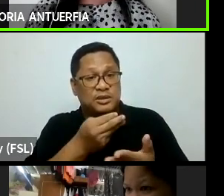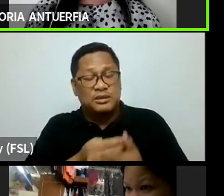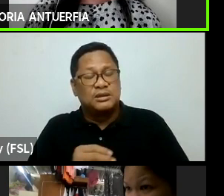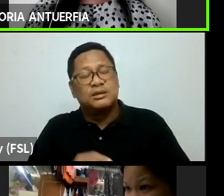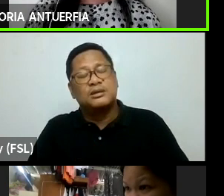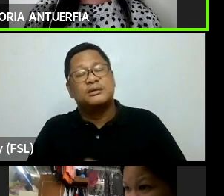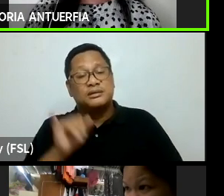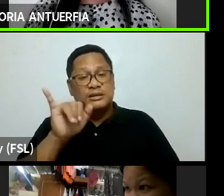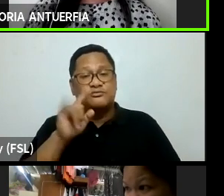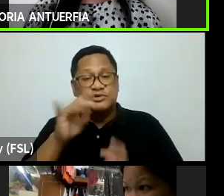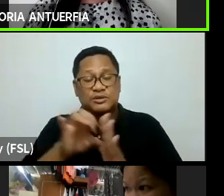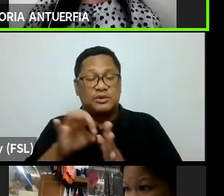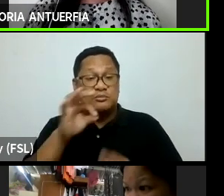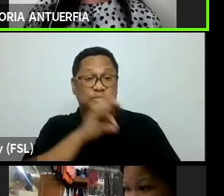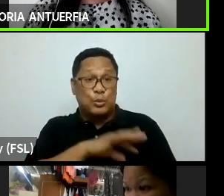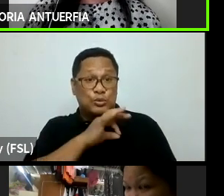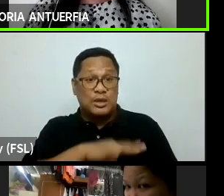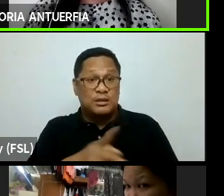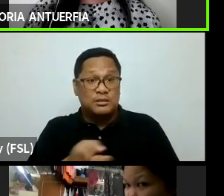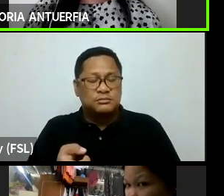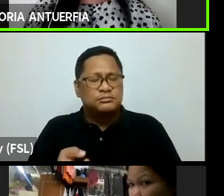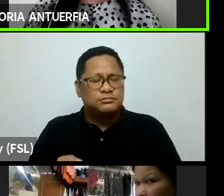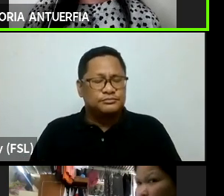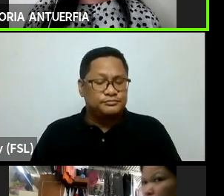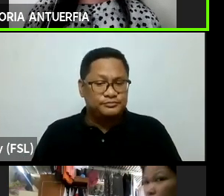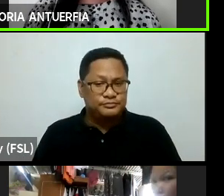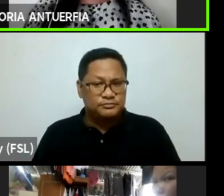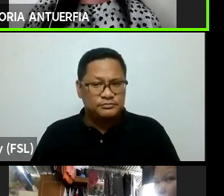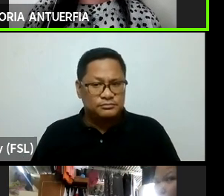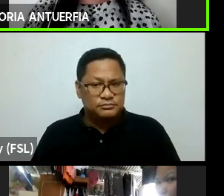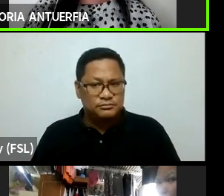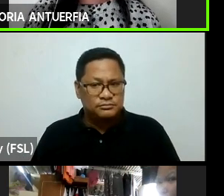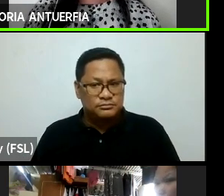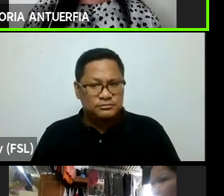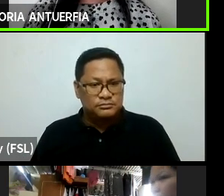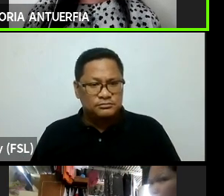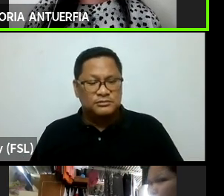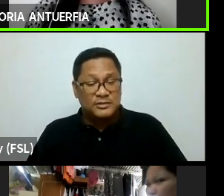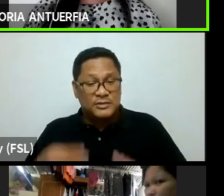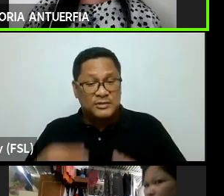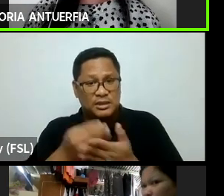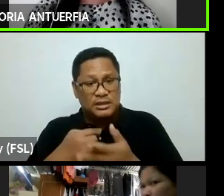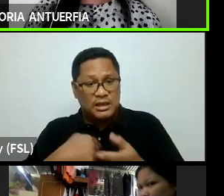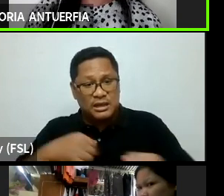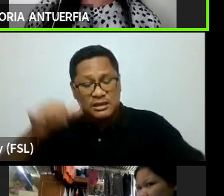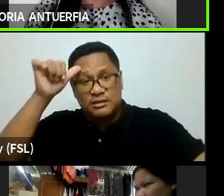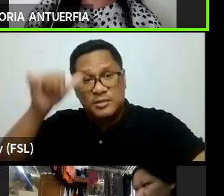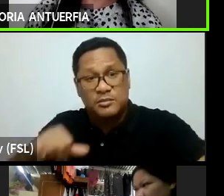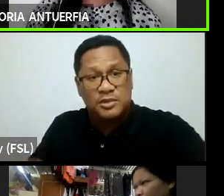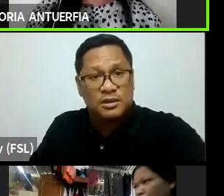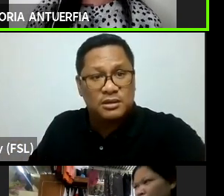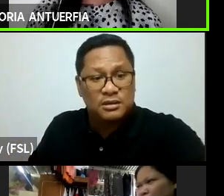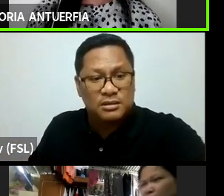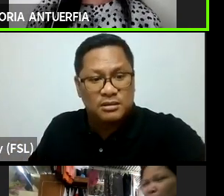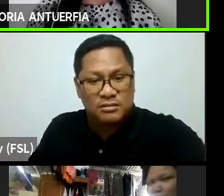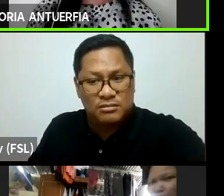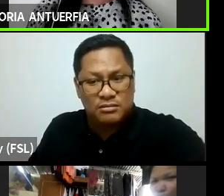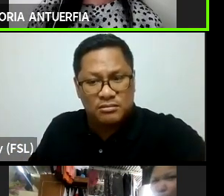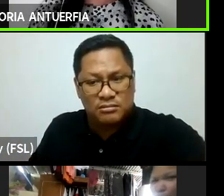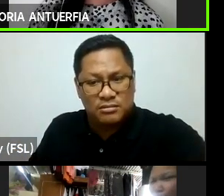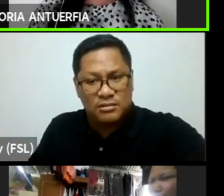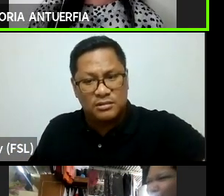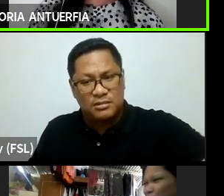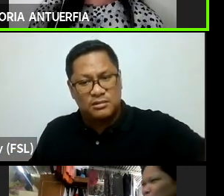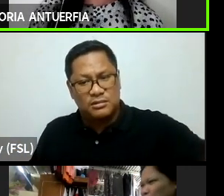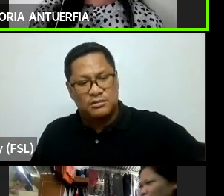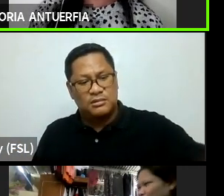mo. Kasi yung to earn money yung kasi natutunan ko sa Rice program